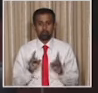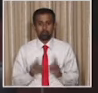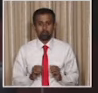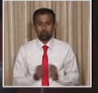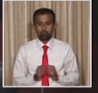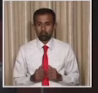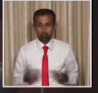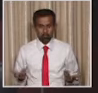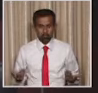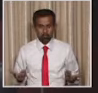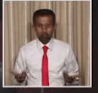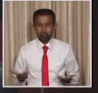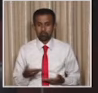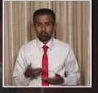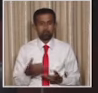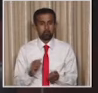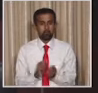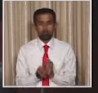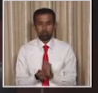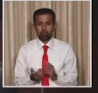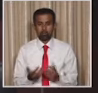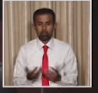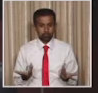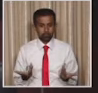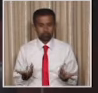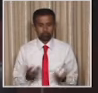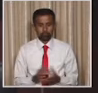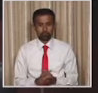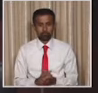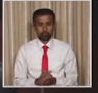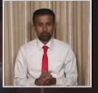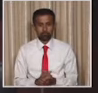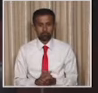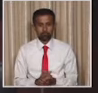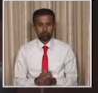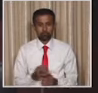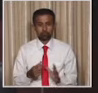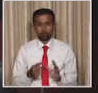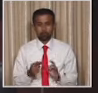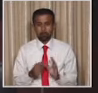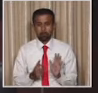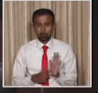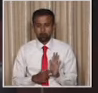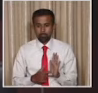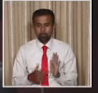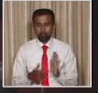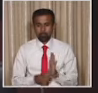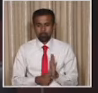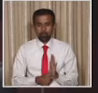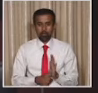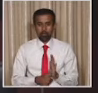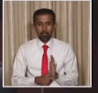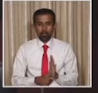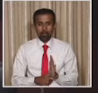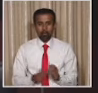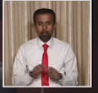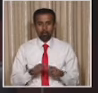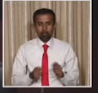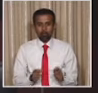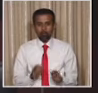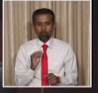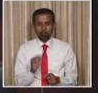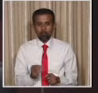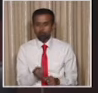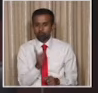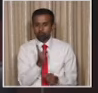are violated, people need to be punished, of course through the judicial process. And therefore this is actually